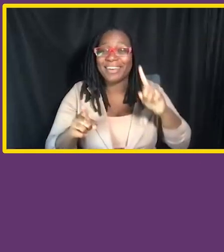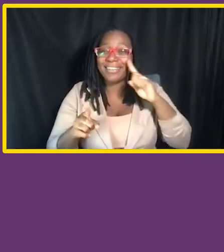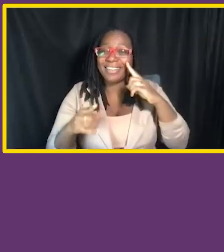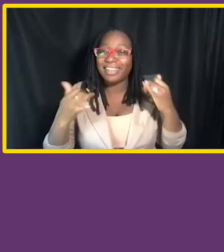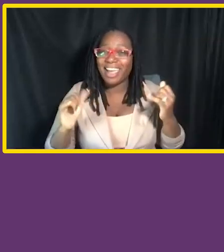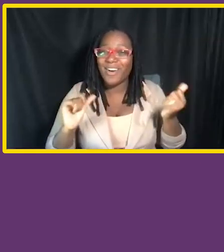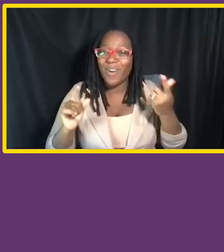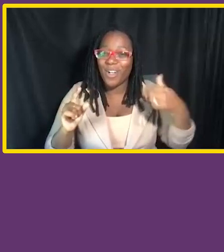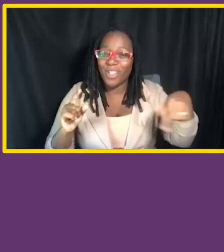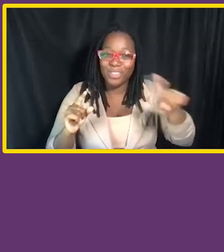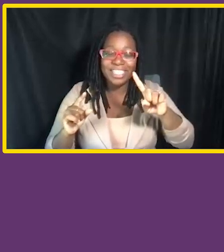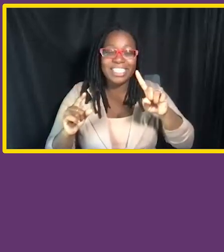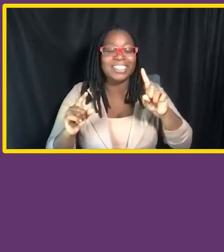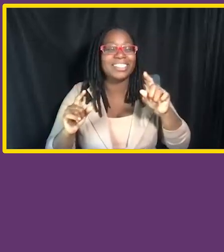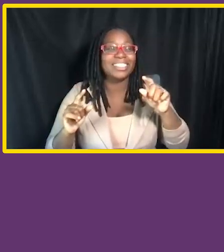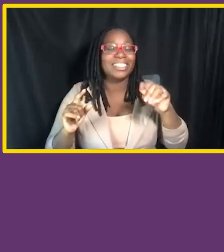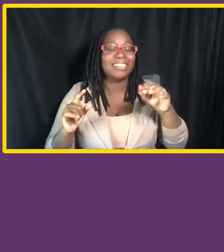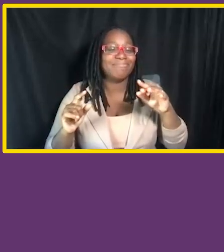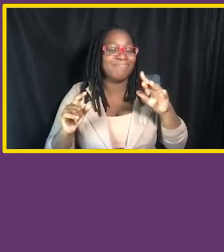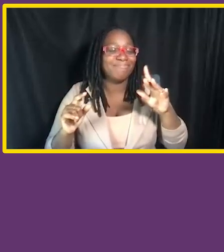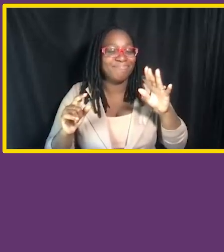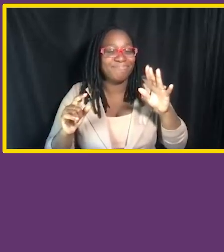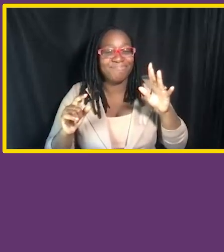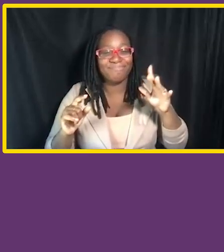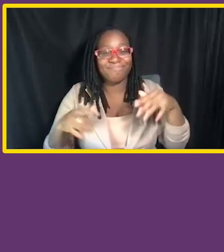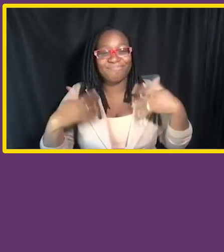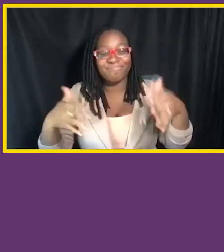up in such a,